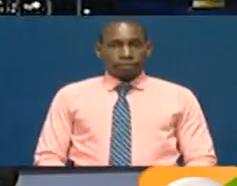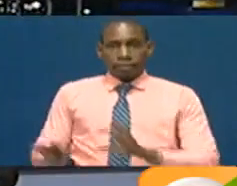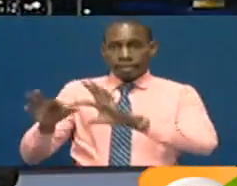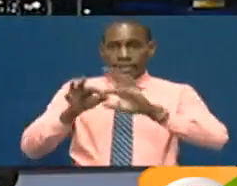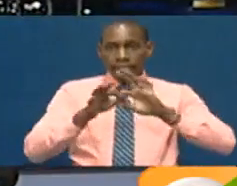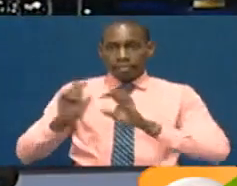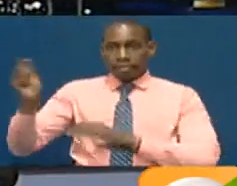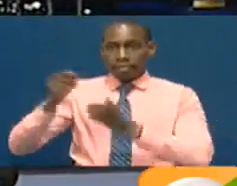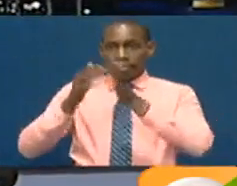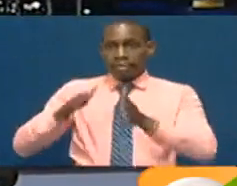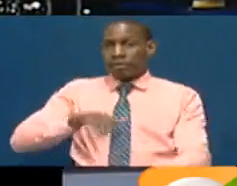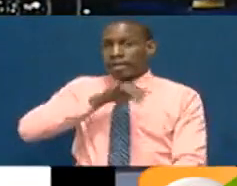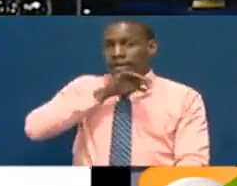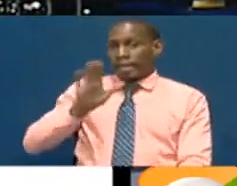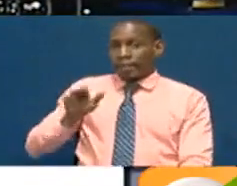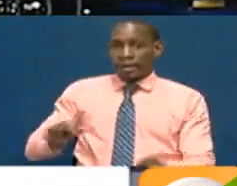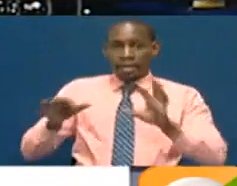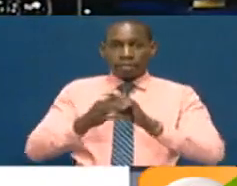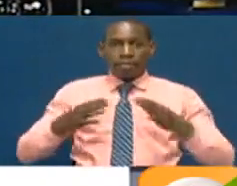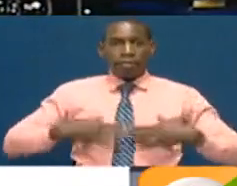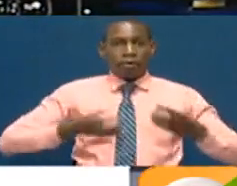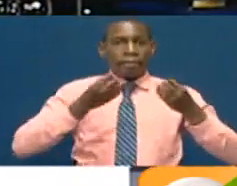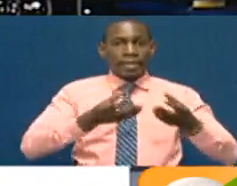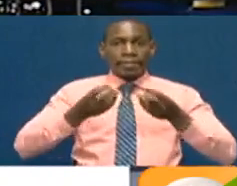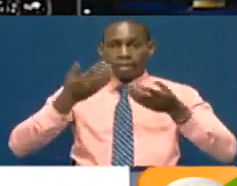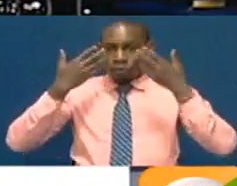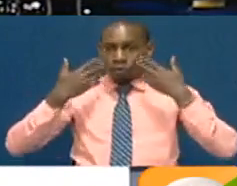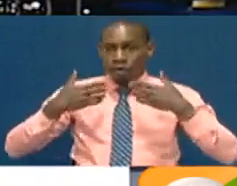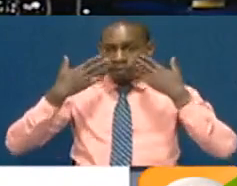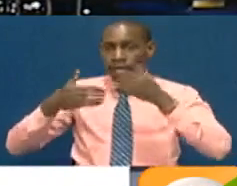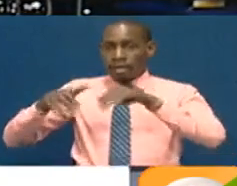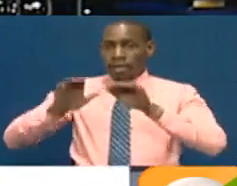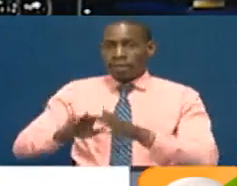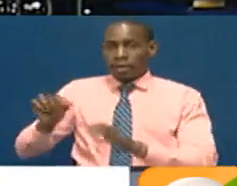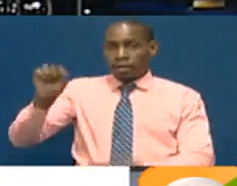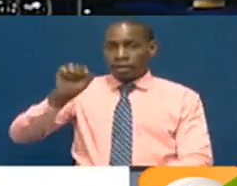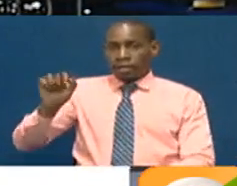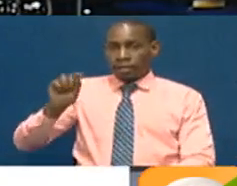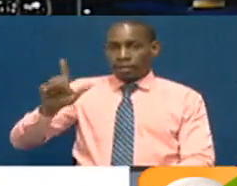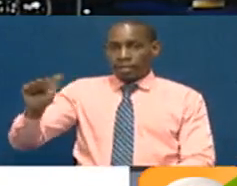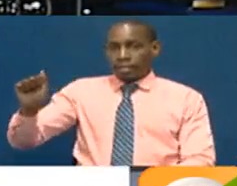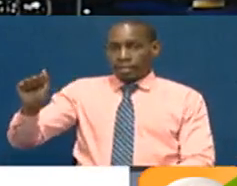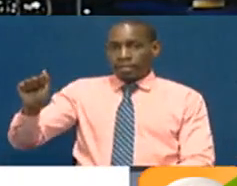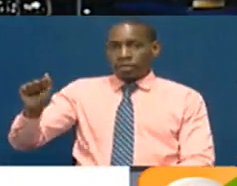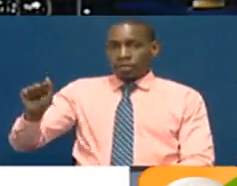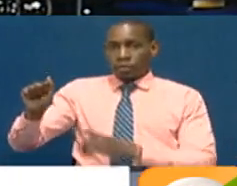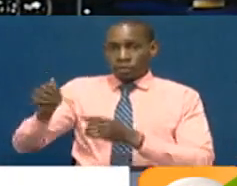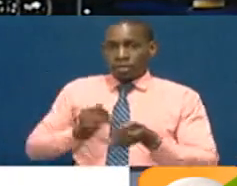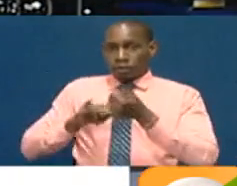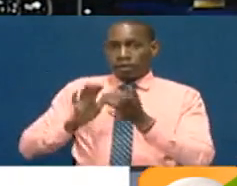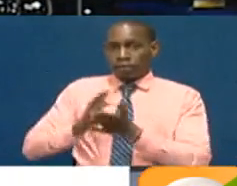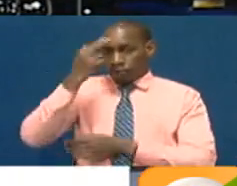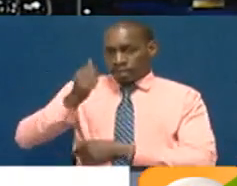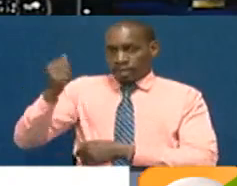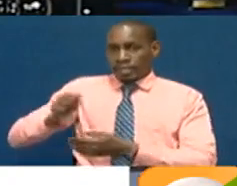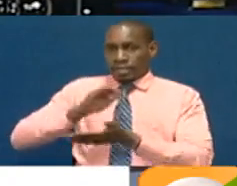Azimio presidential candidate Raila Odinga joined thousands of mourners for the burial of Stella Memusi, the late wife of Kajiado Central Member